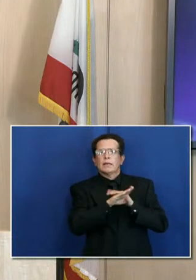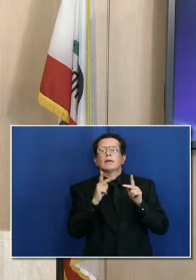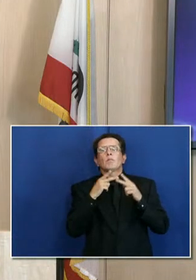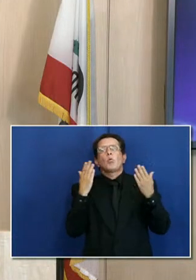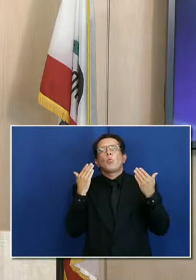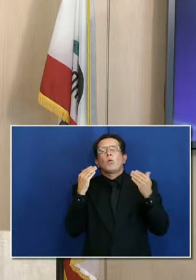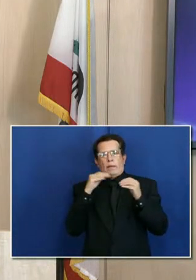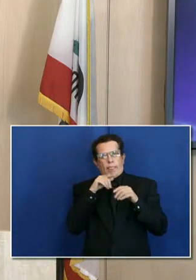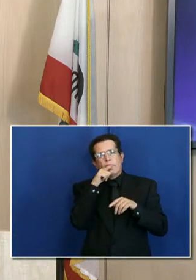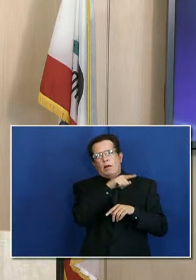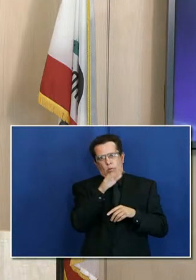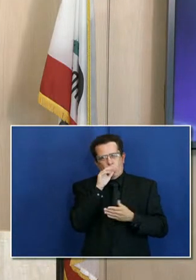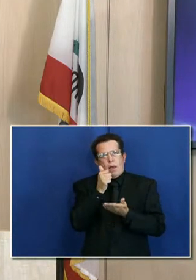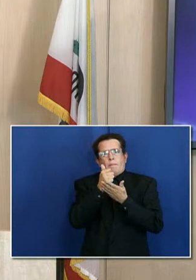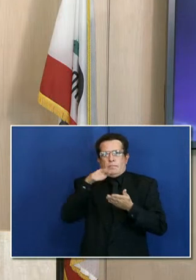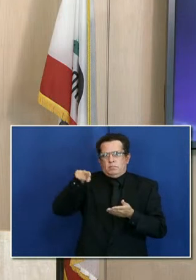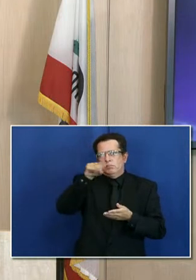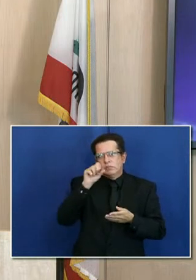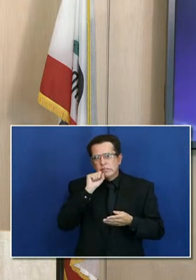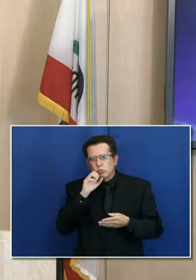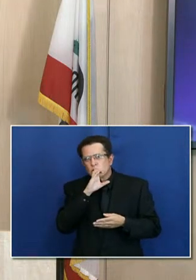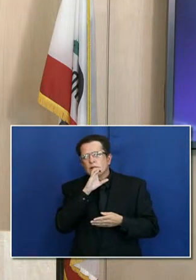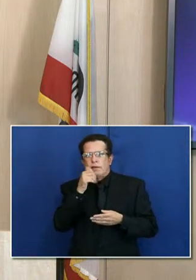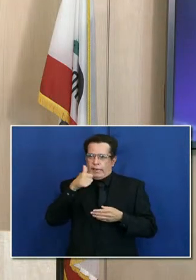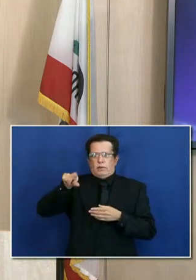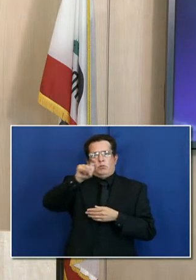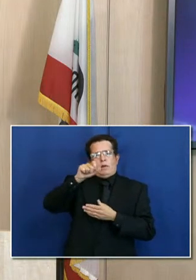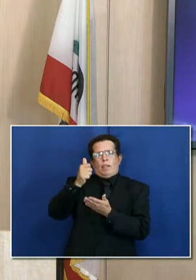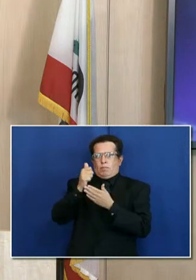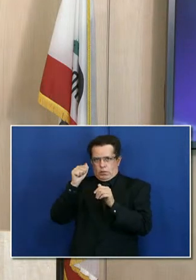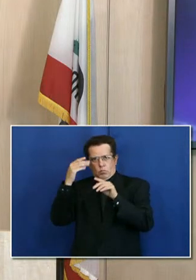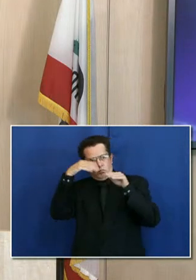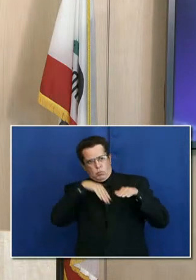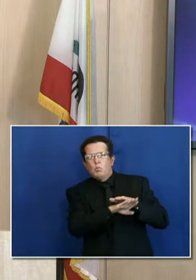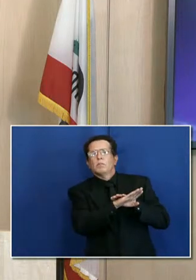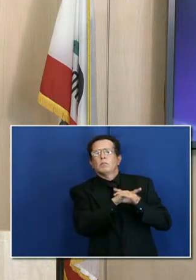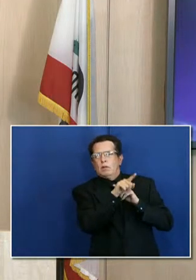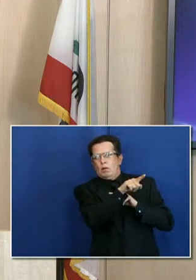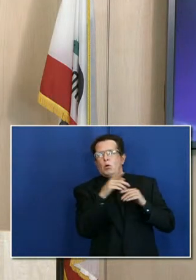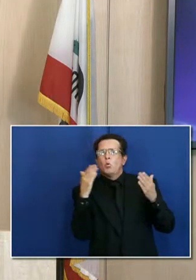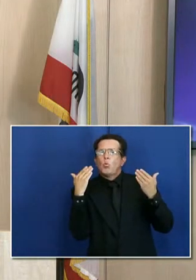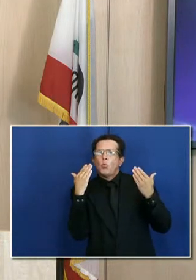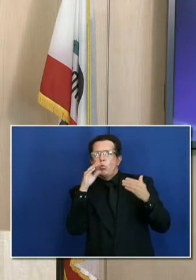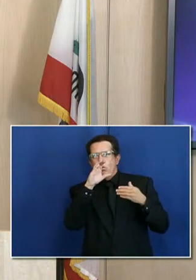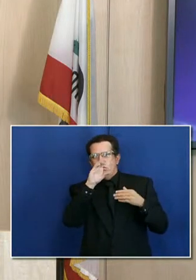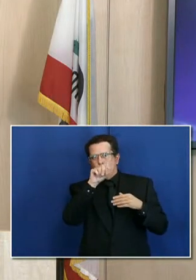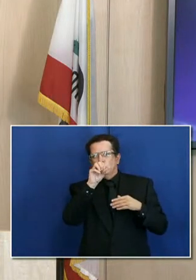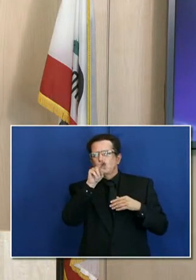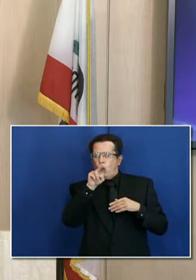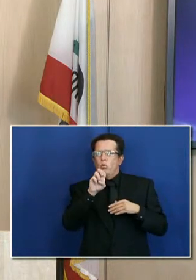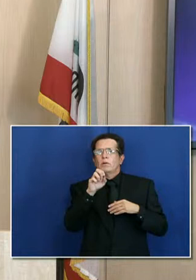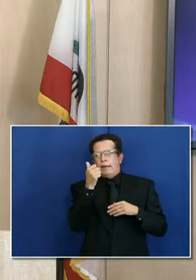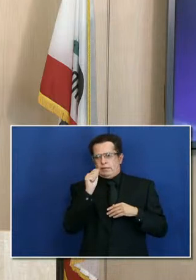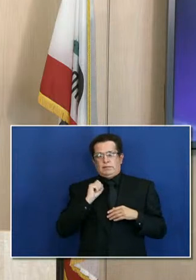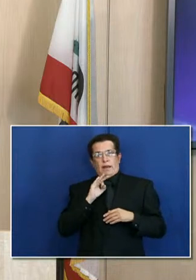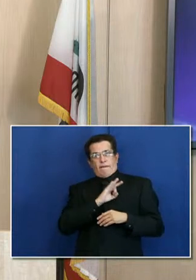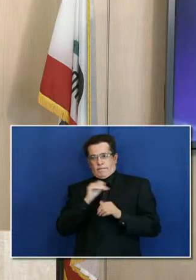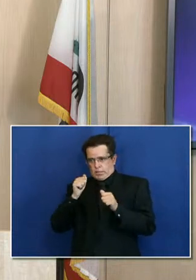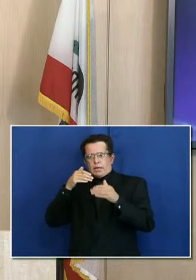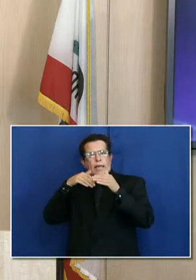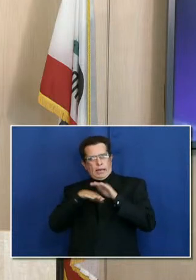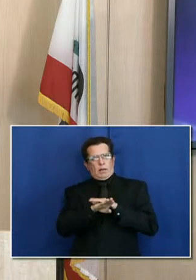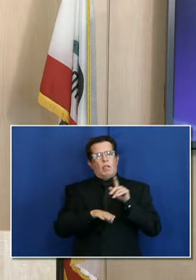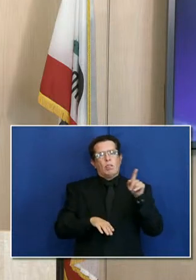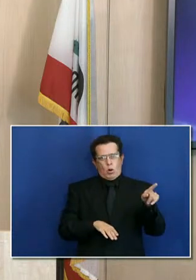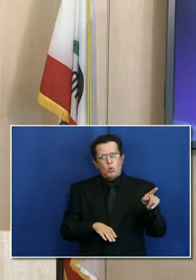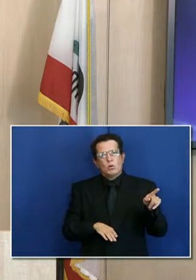Due to COVID-19, safety measures will be in place to protect the health of cool zone visitors and staff. Anyone entering